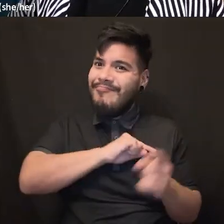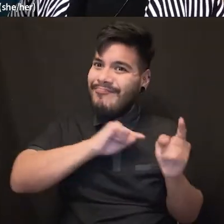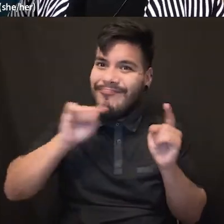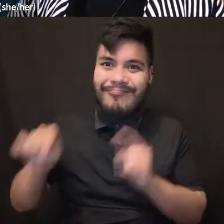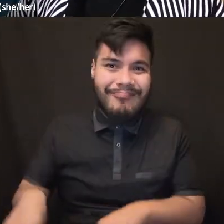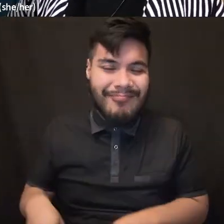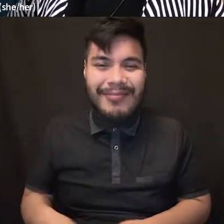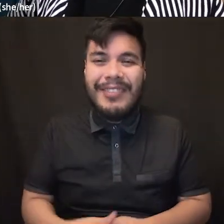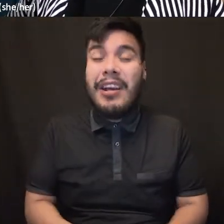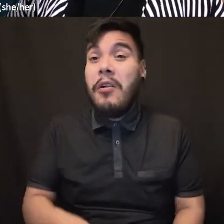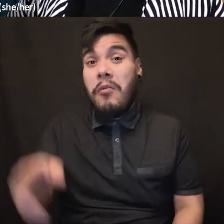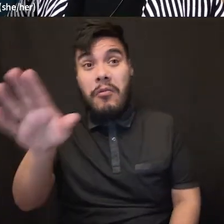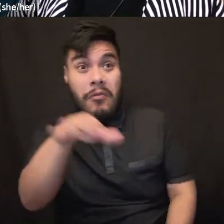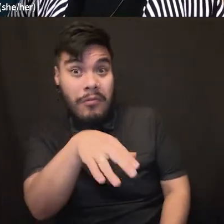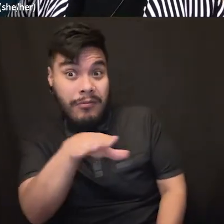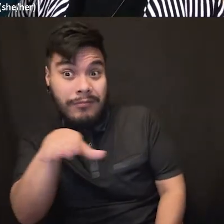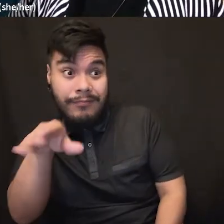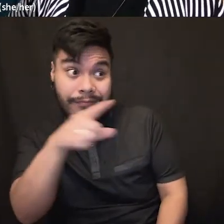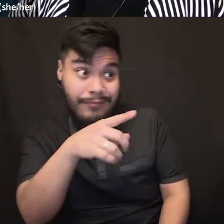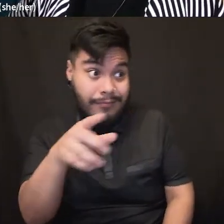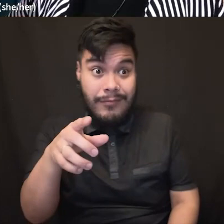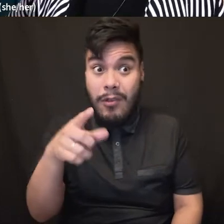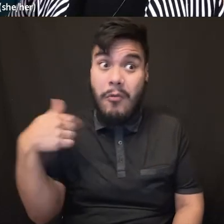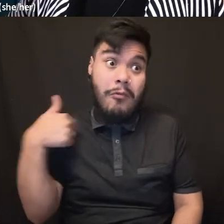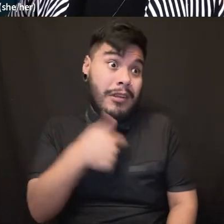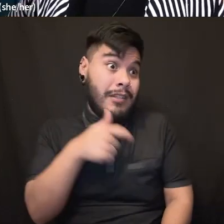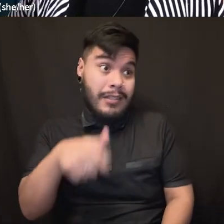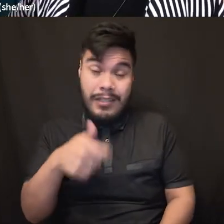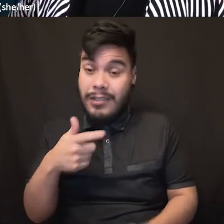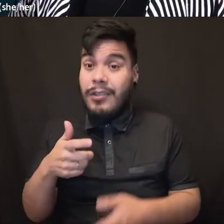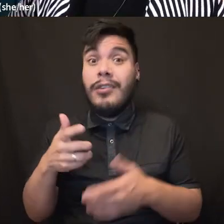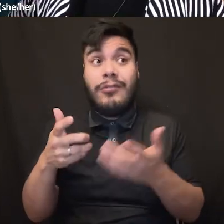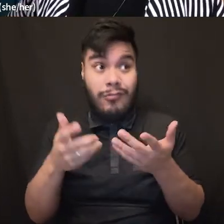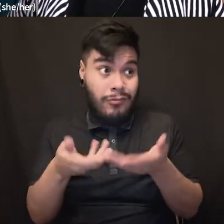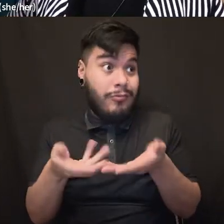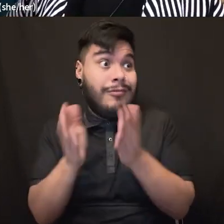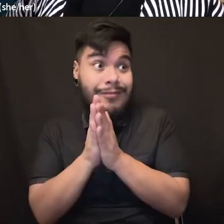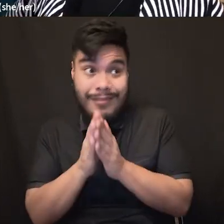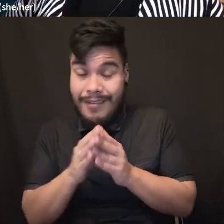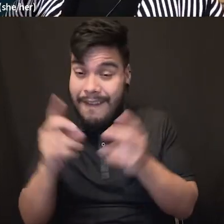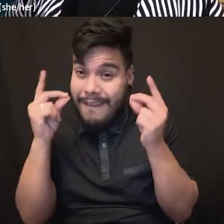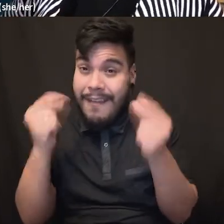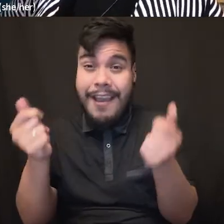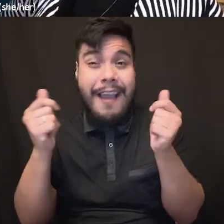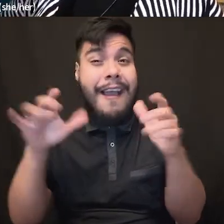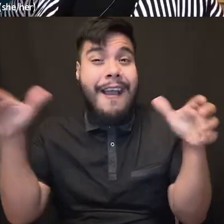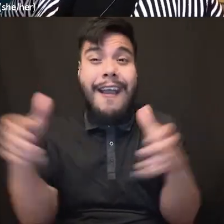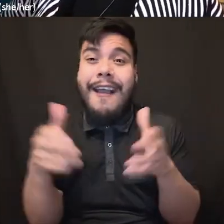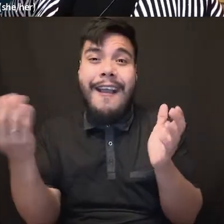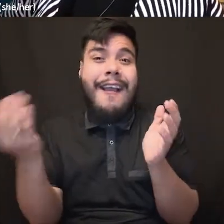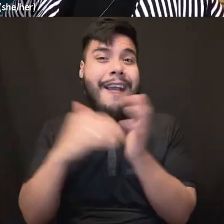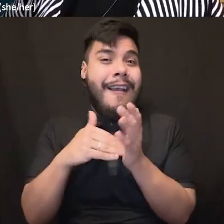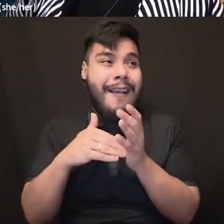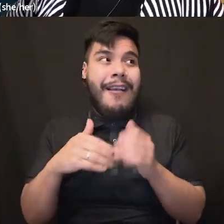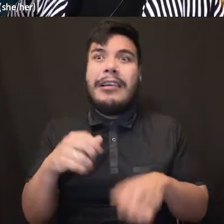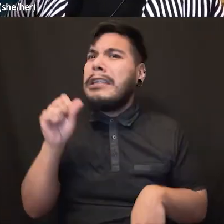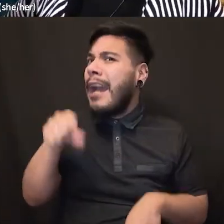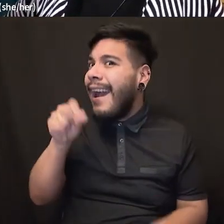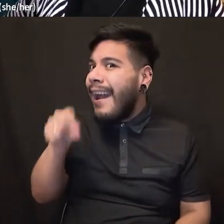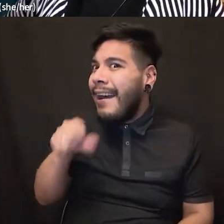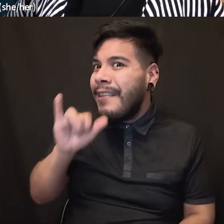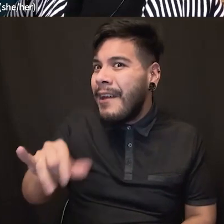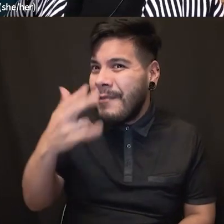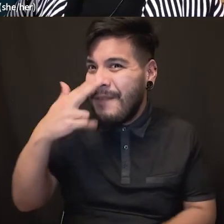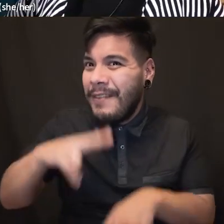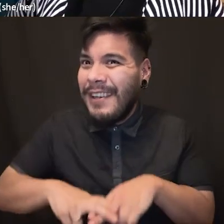So you heard it here, y'all. We should crowdsource for a fat reunion. Or something. Ooh, yes, that would be so fun.